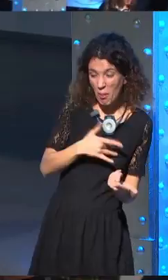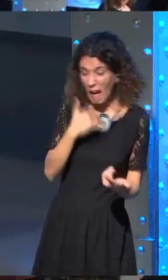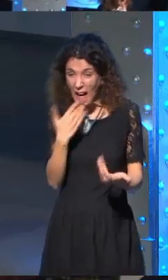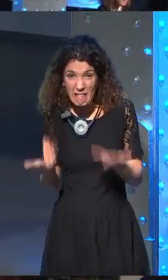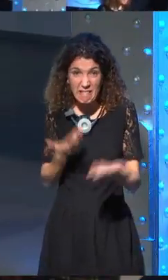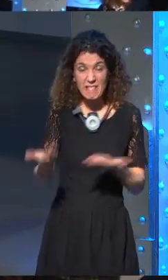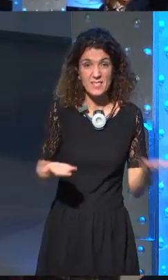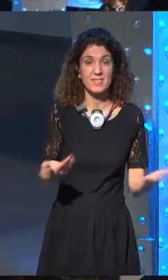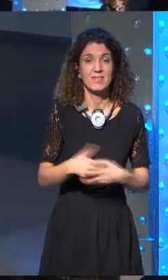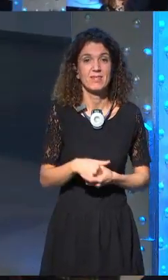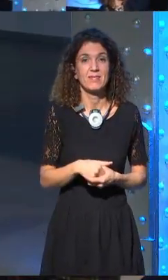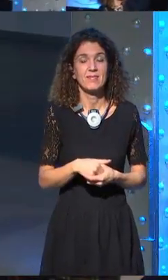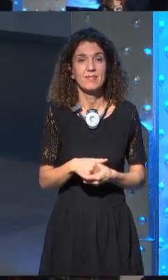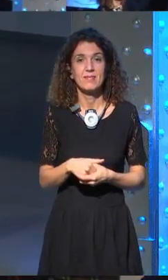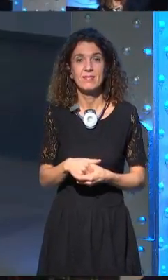to them?